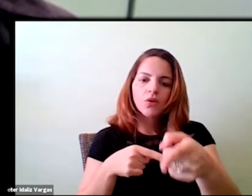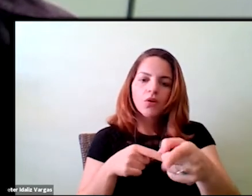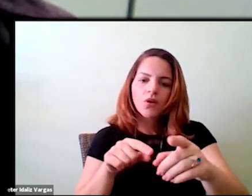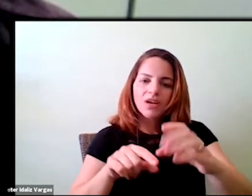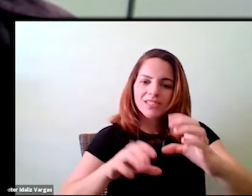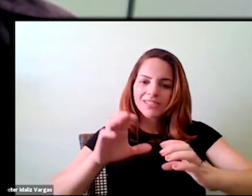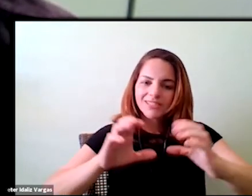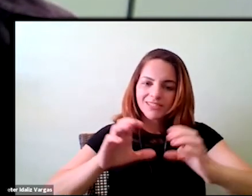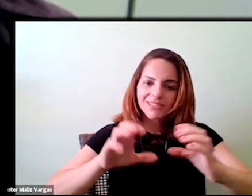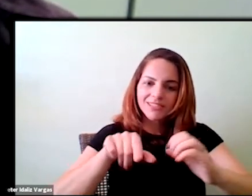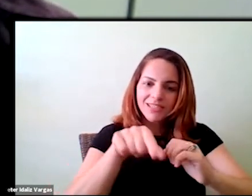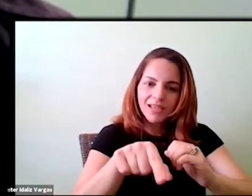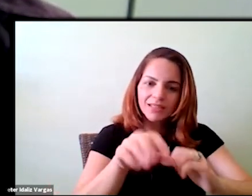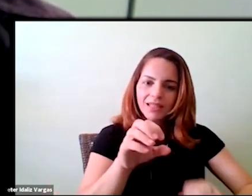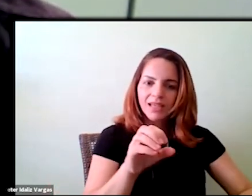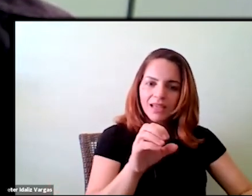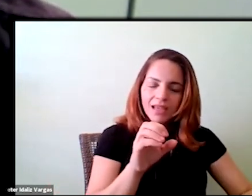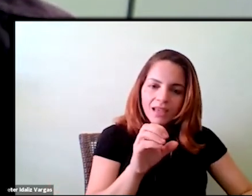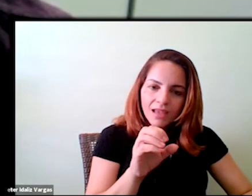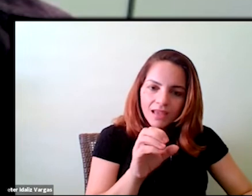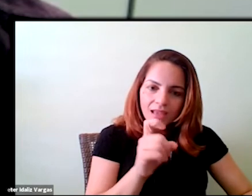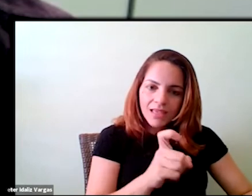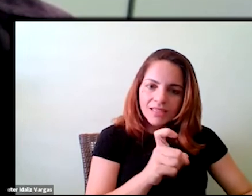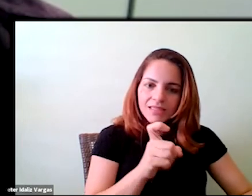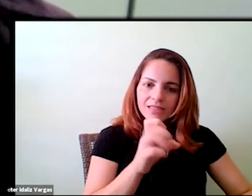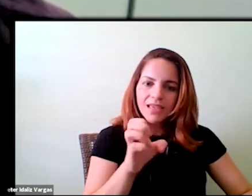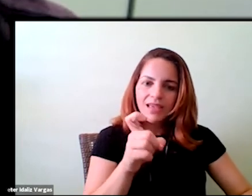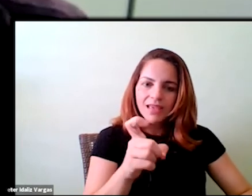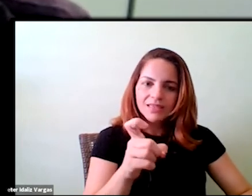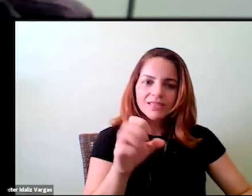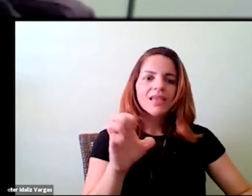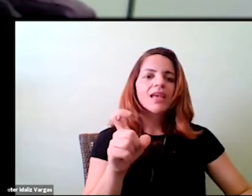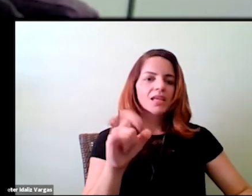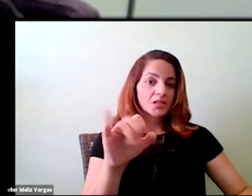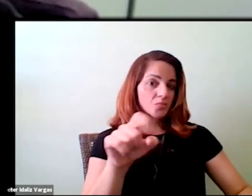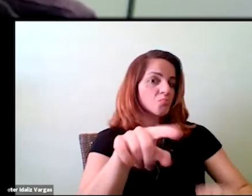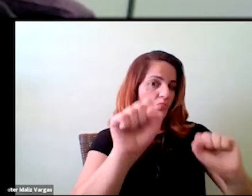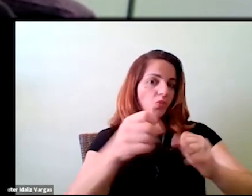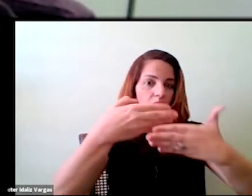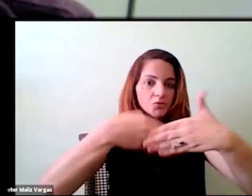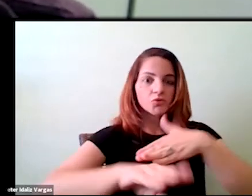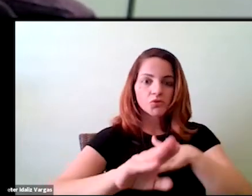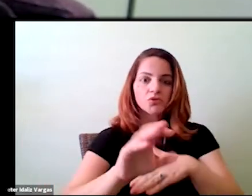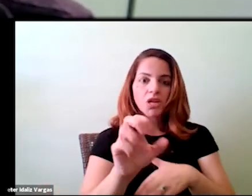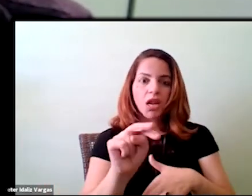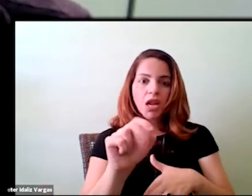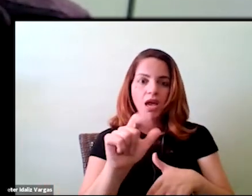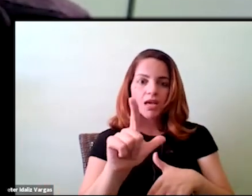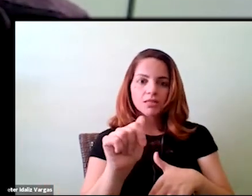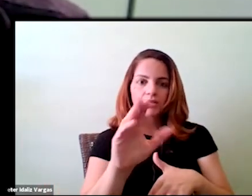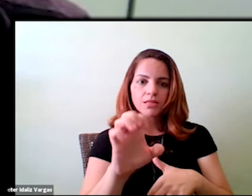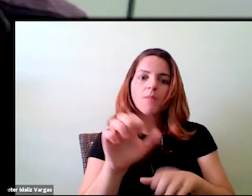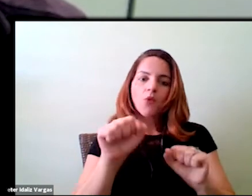So please feel free to check that out as well. So we receive catalogs, of course, of different